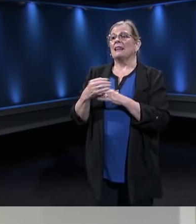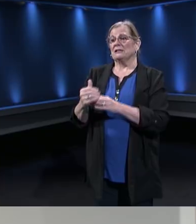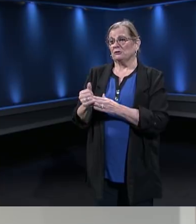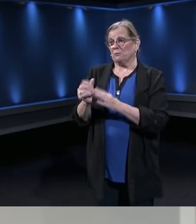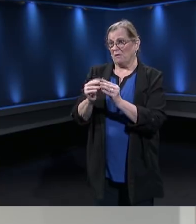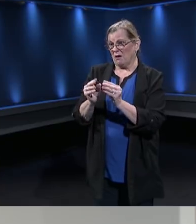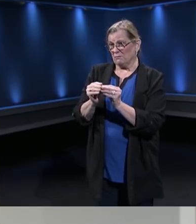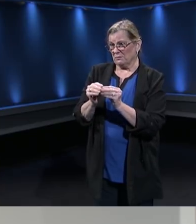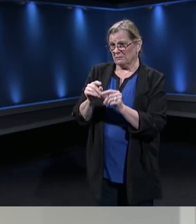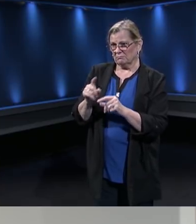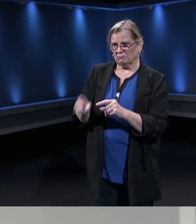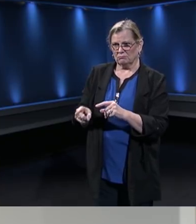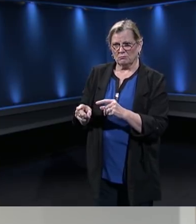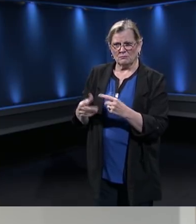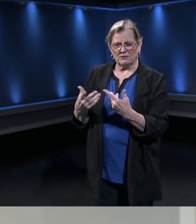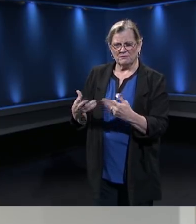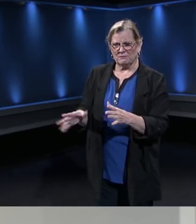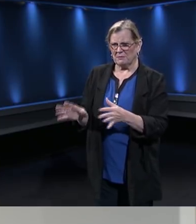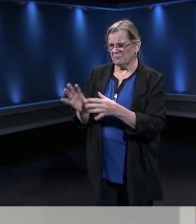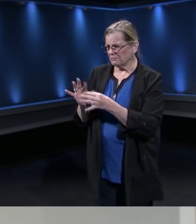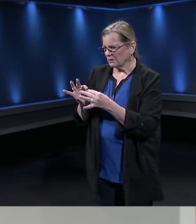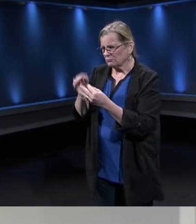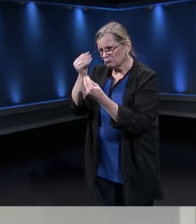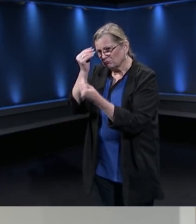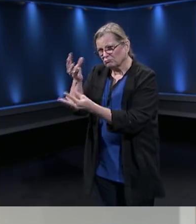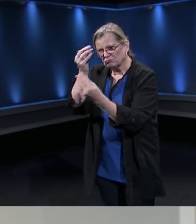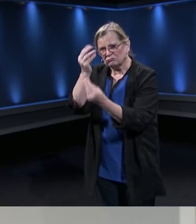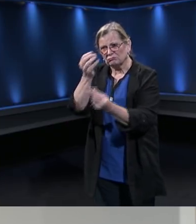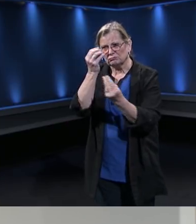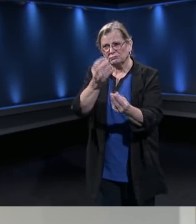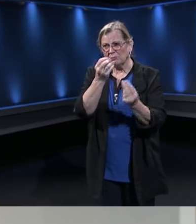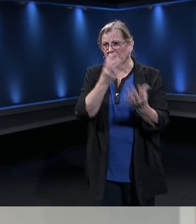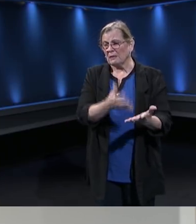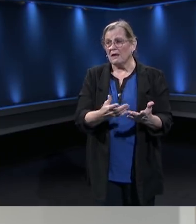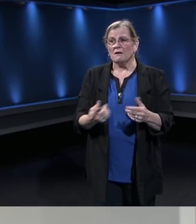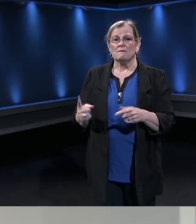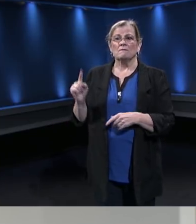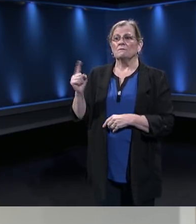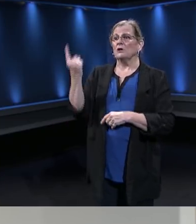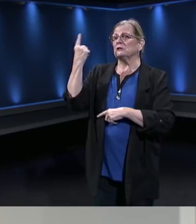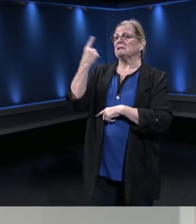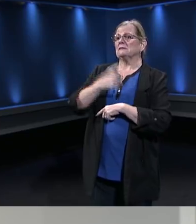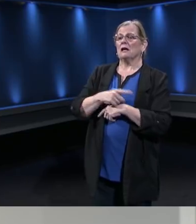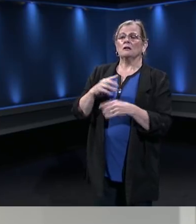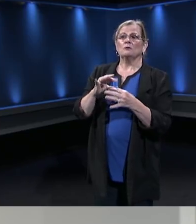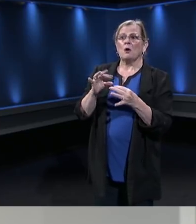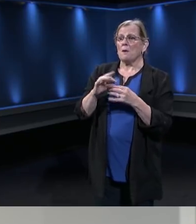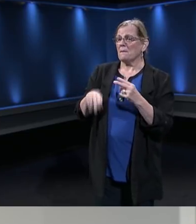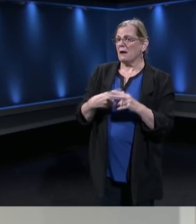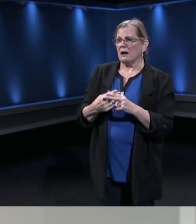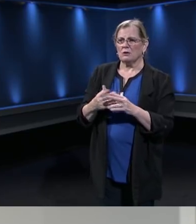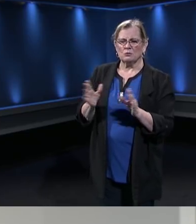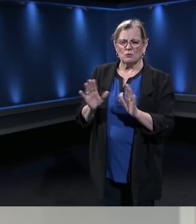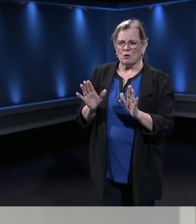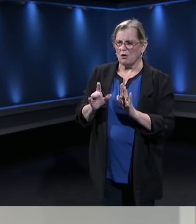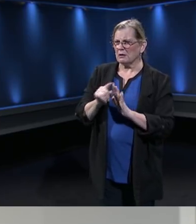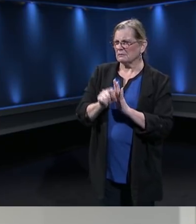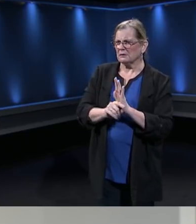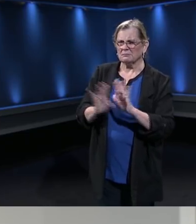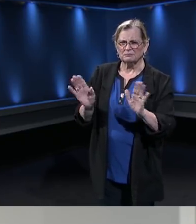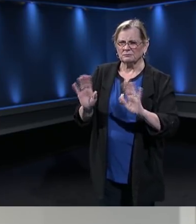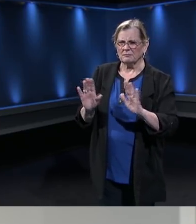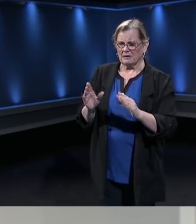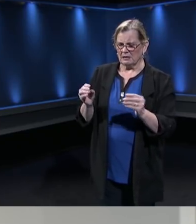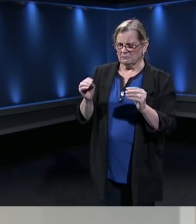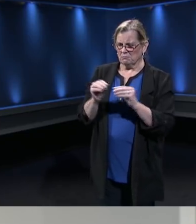returned, I told them the first day of school is not about covering the syllabus, but it's about connecting with every child